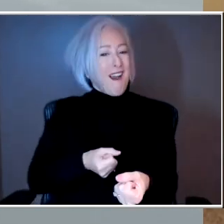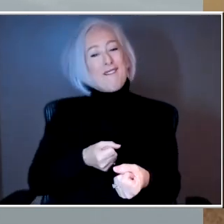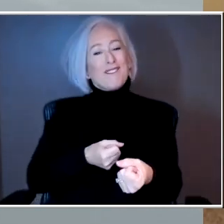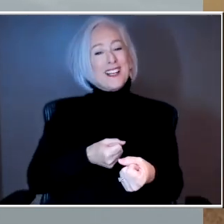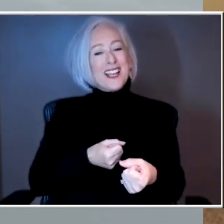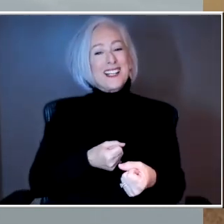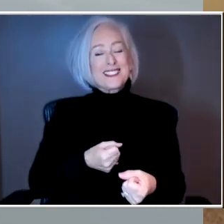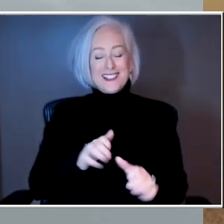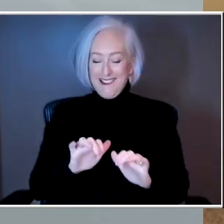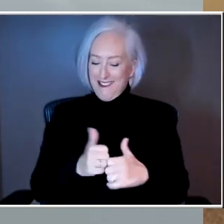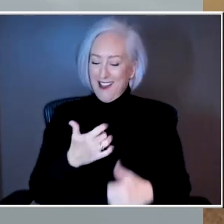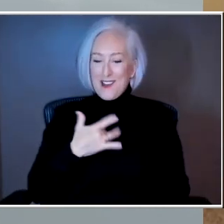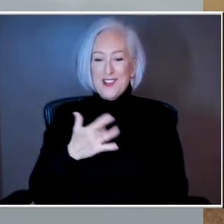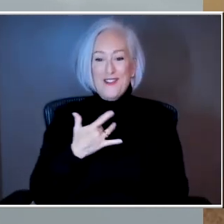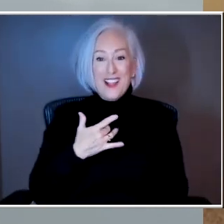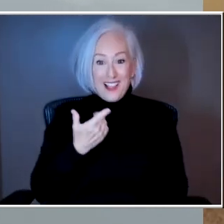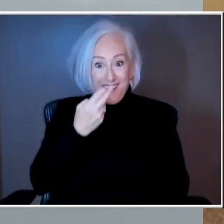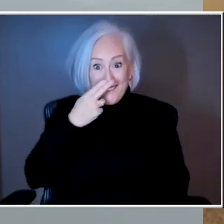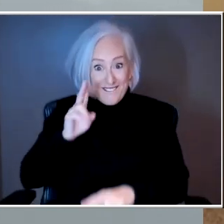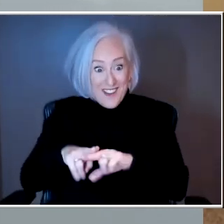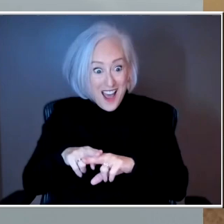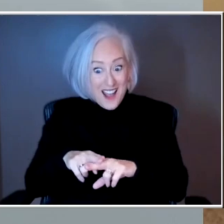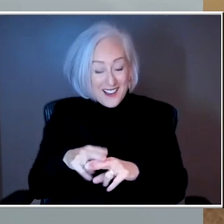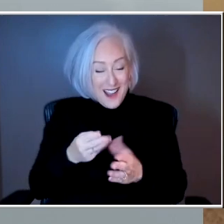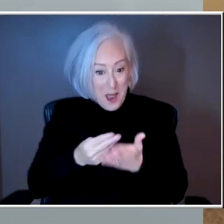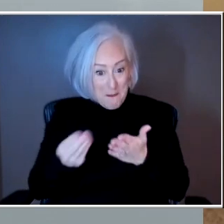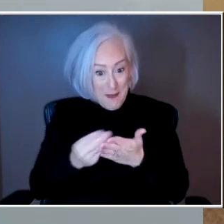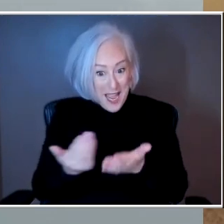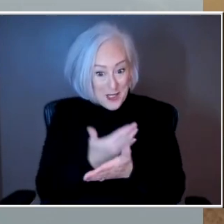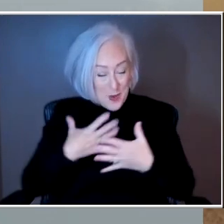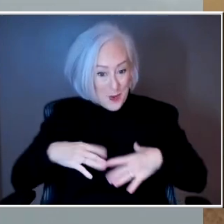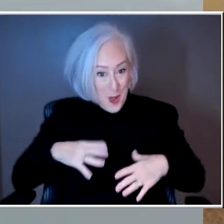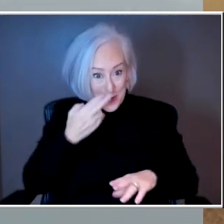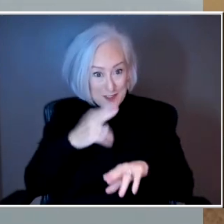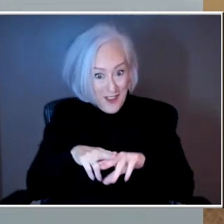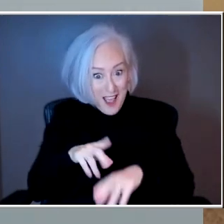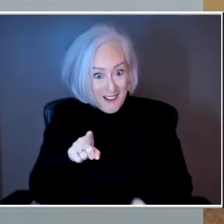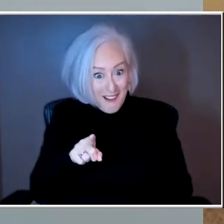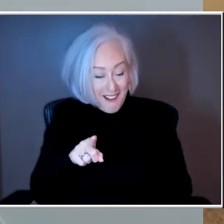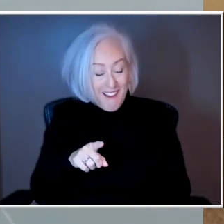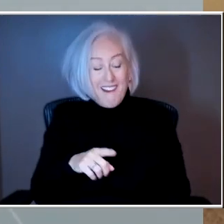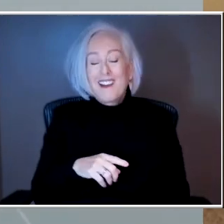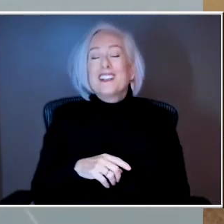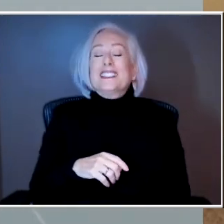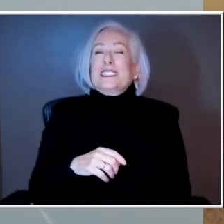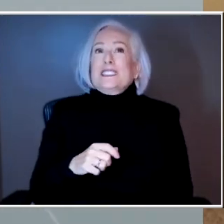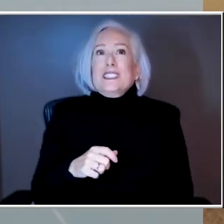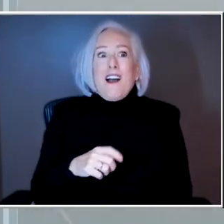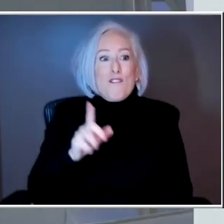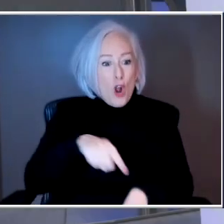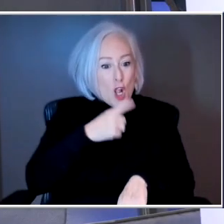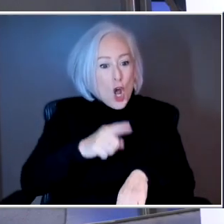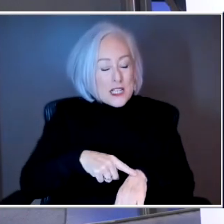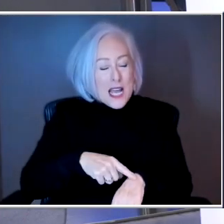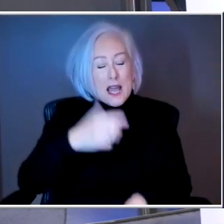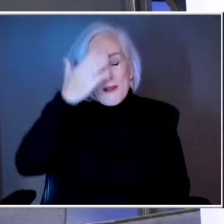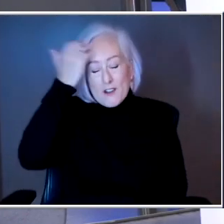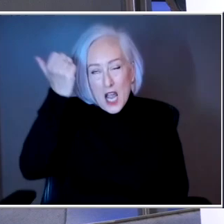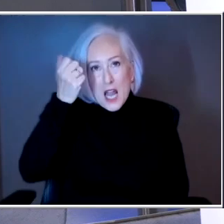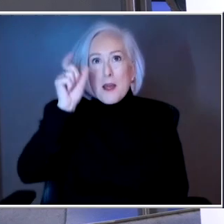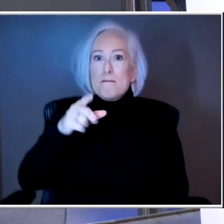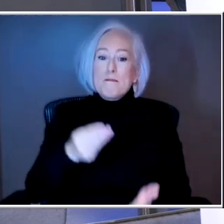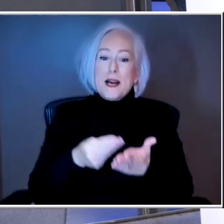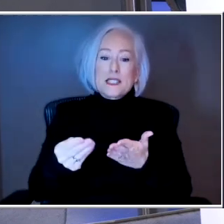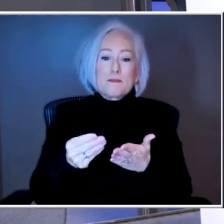was new wardrobe fun or not fun? Oh my gosh. Well, for the longest time I kept forgetting that I had to get smaller clothes, and I would come home with